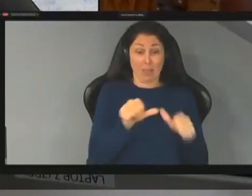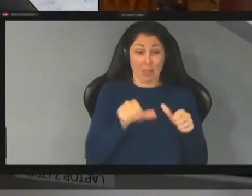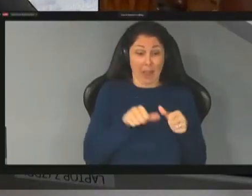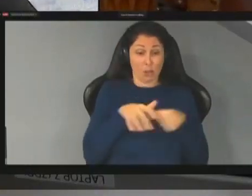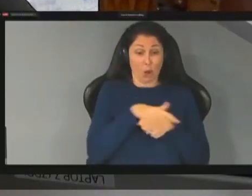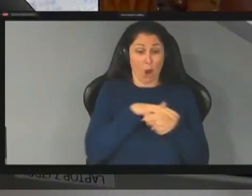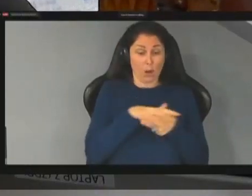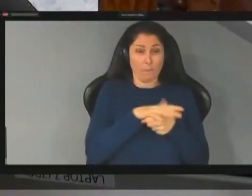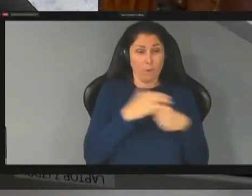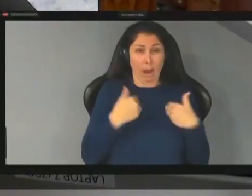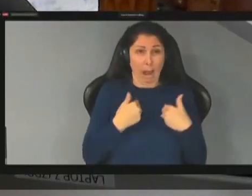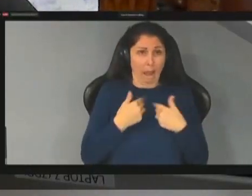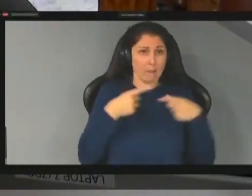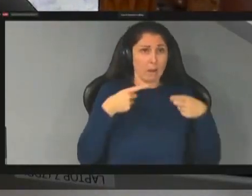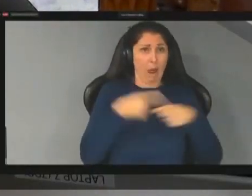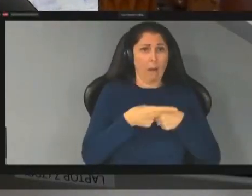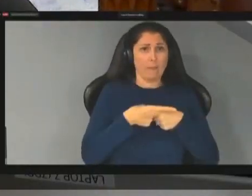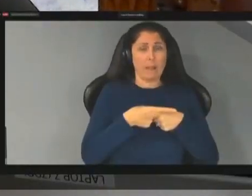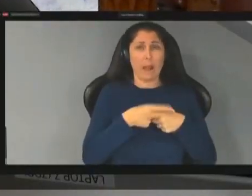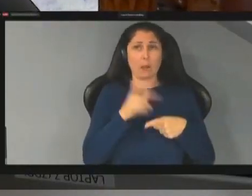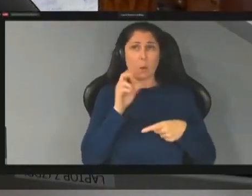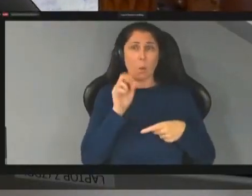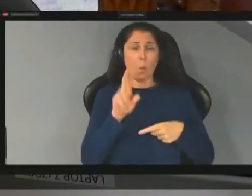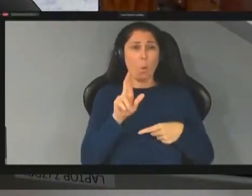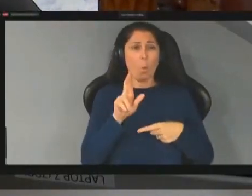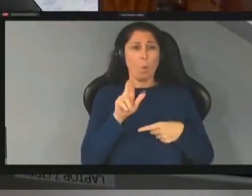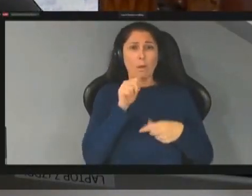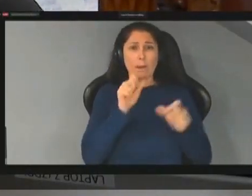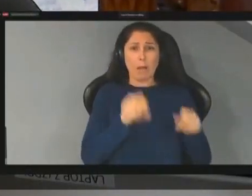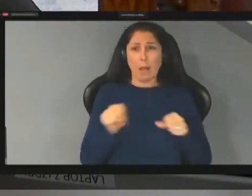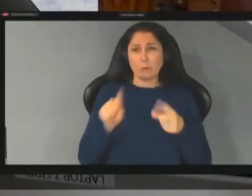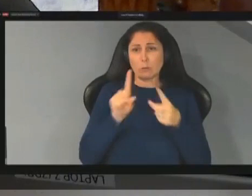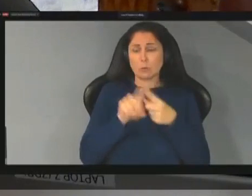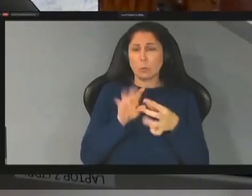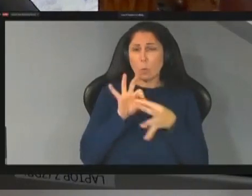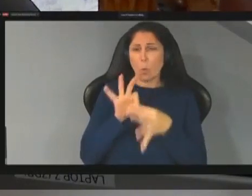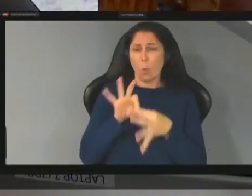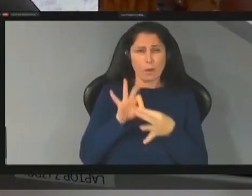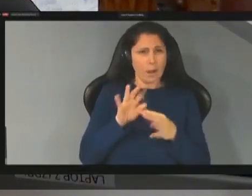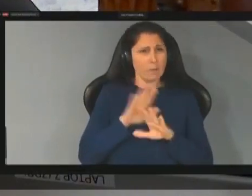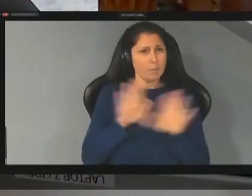some conflict or an ability to coordinate. There is,